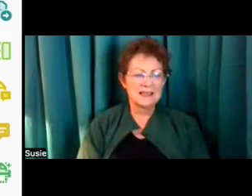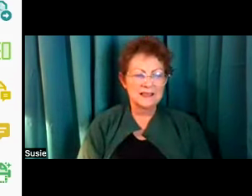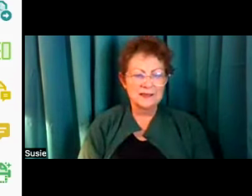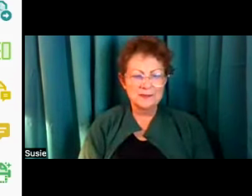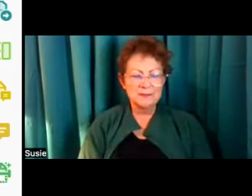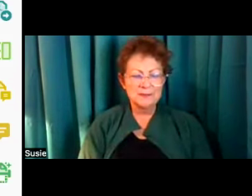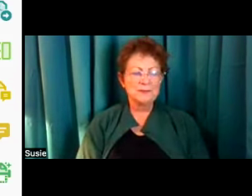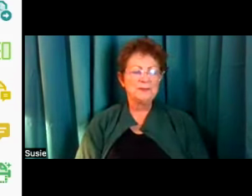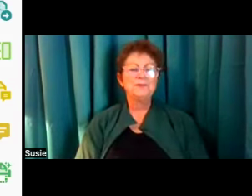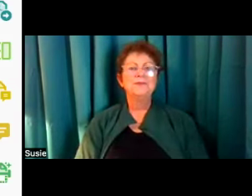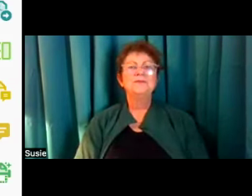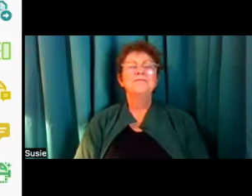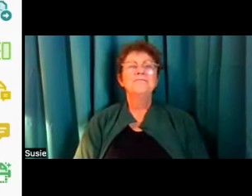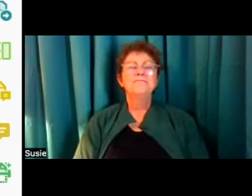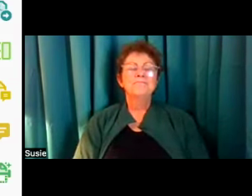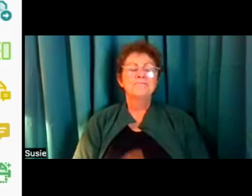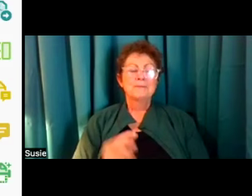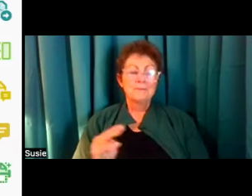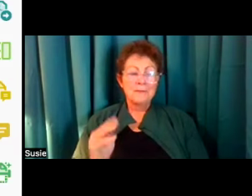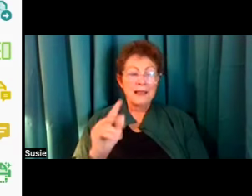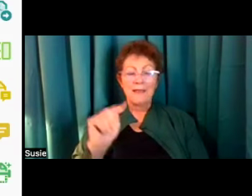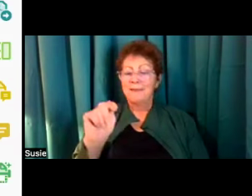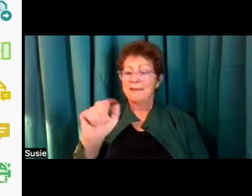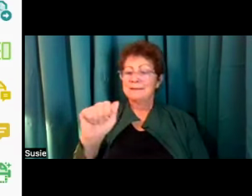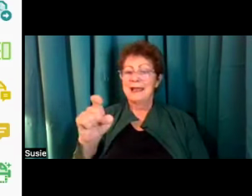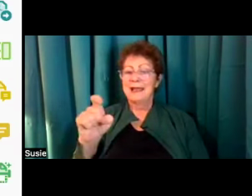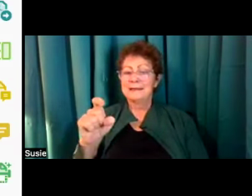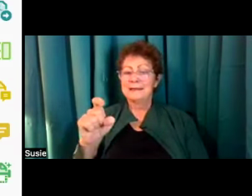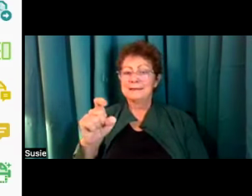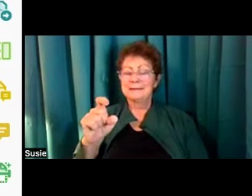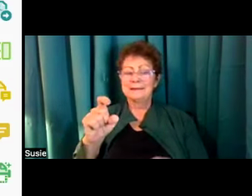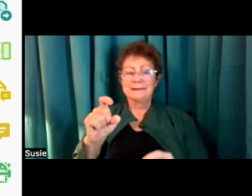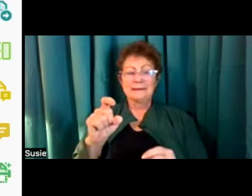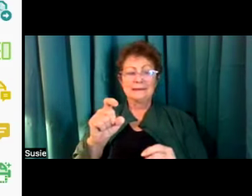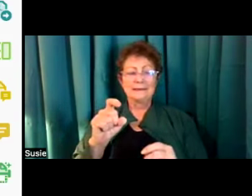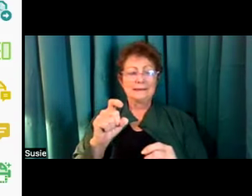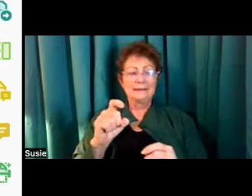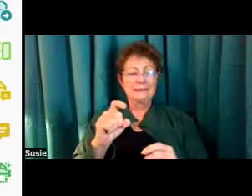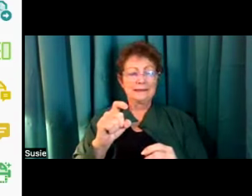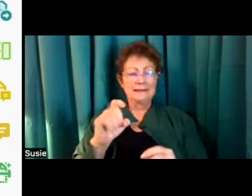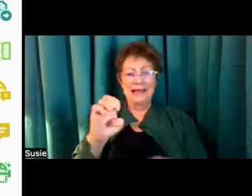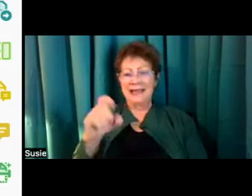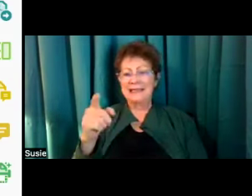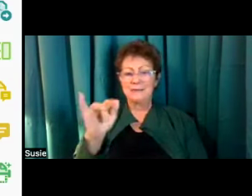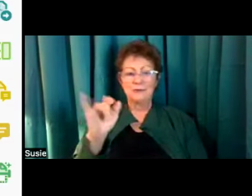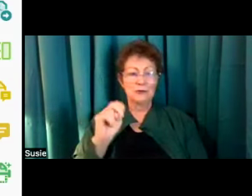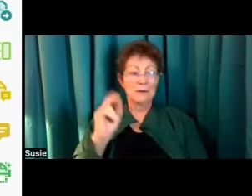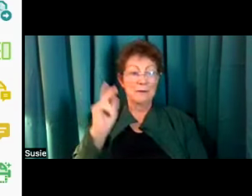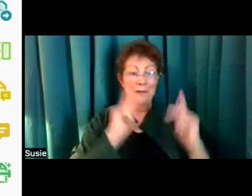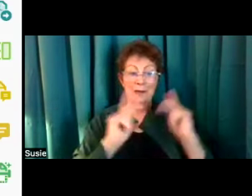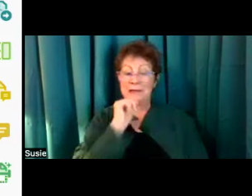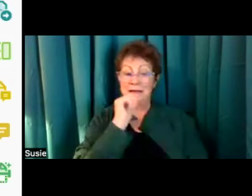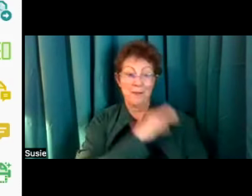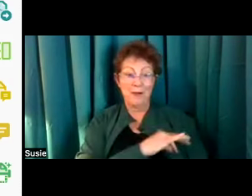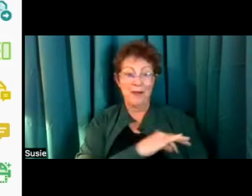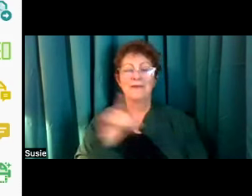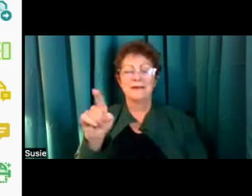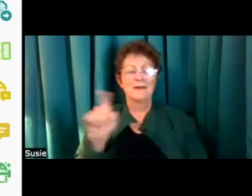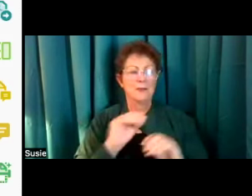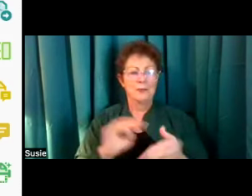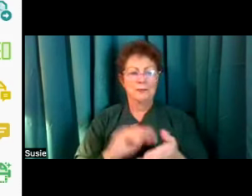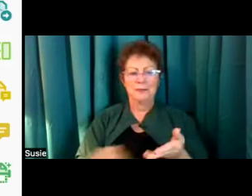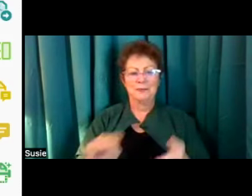corporations. And then tax exemption. A big reason people form nonprofits is for the tax exempt